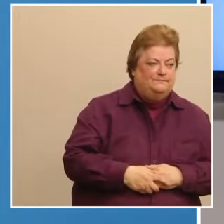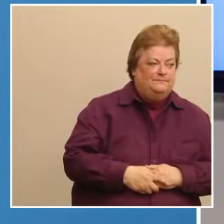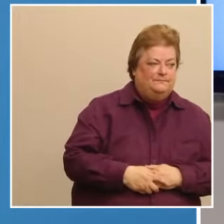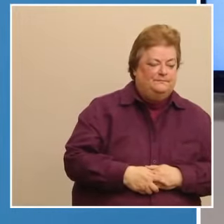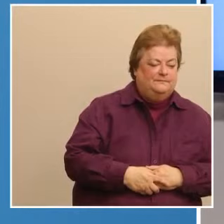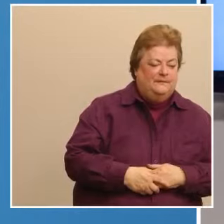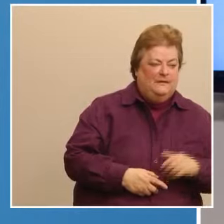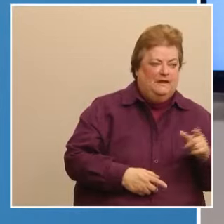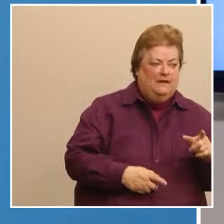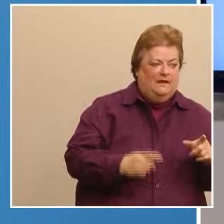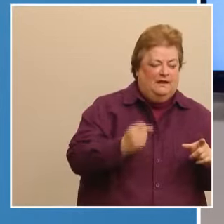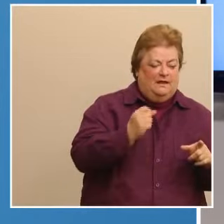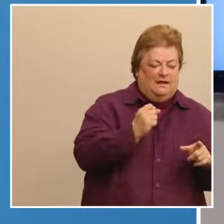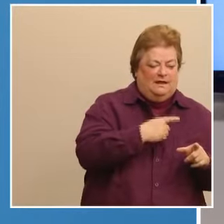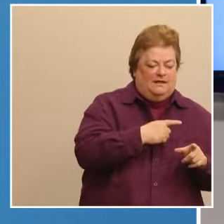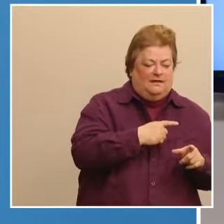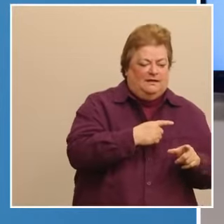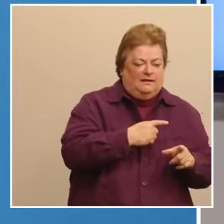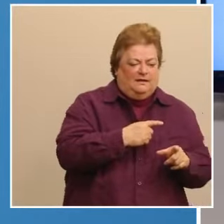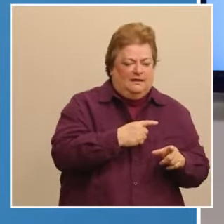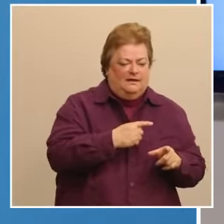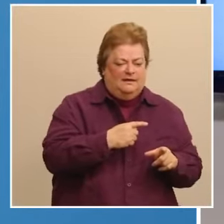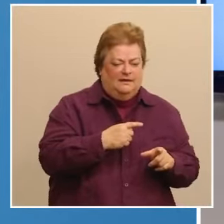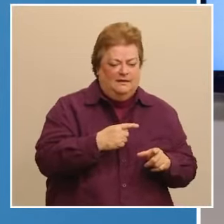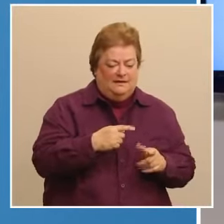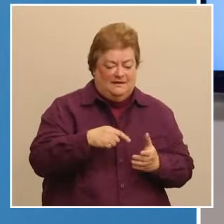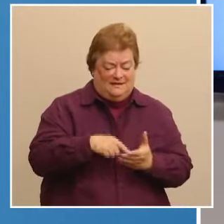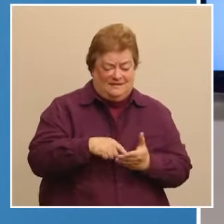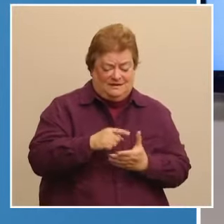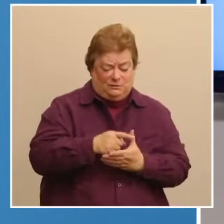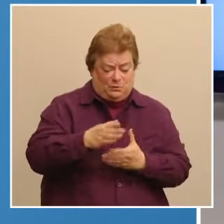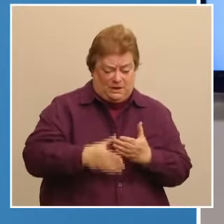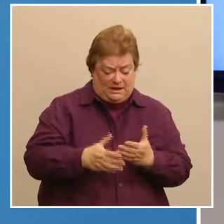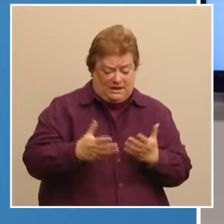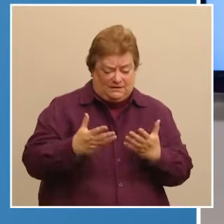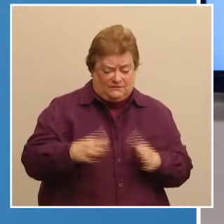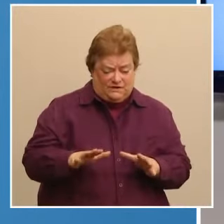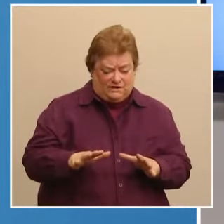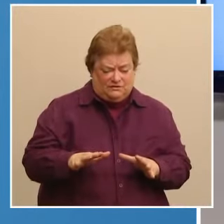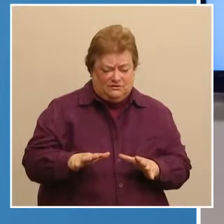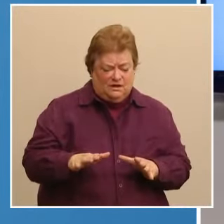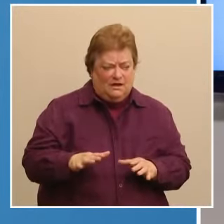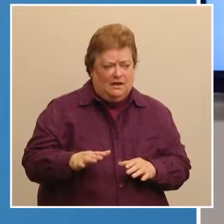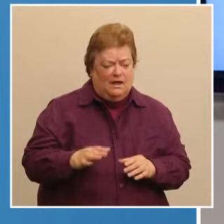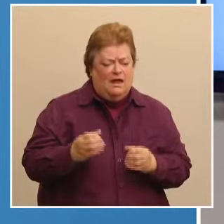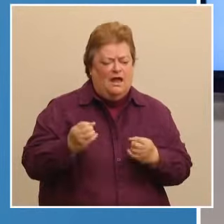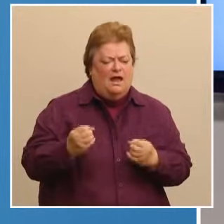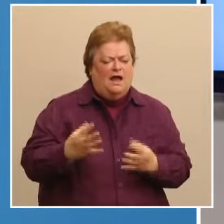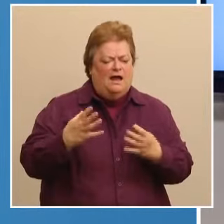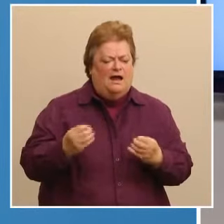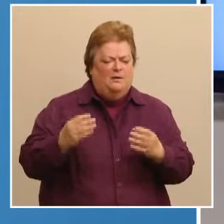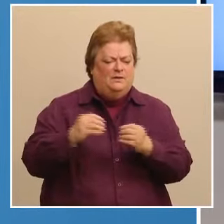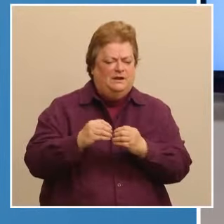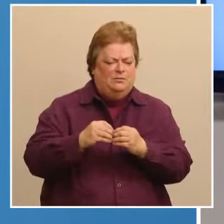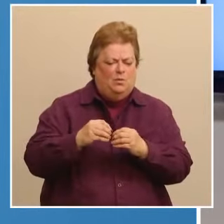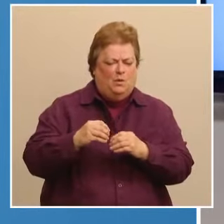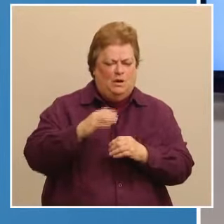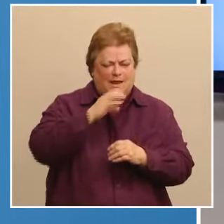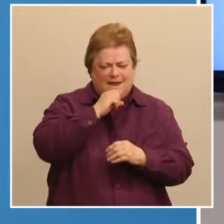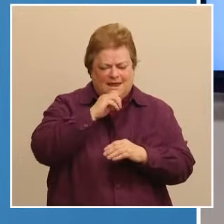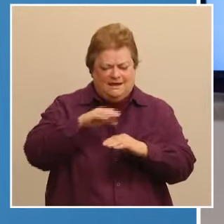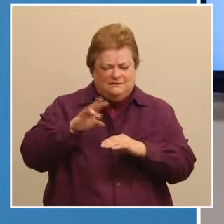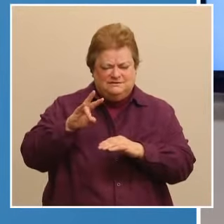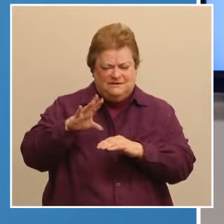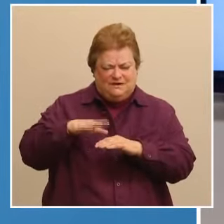And Director Lopez, after this weekend, how many more 75 and older group do you think we'll